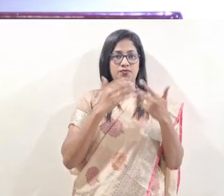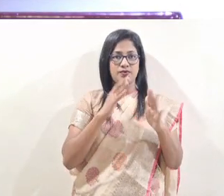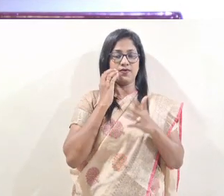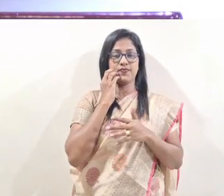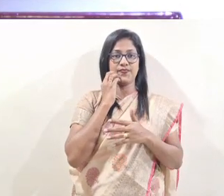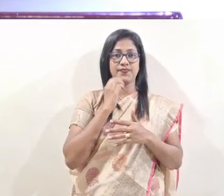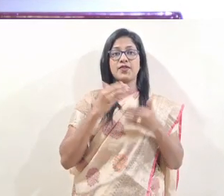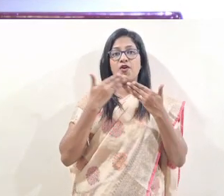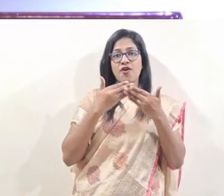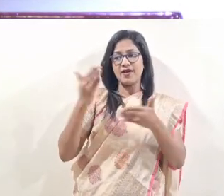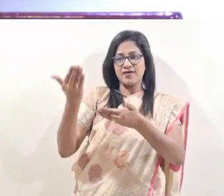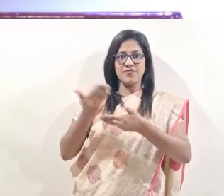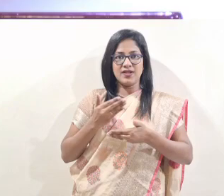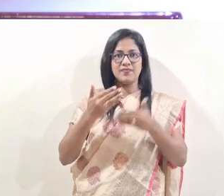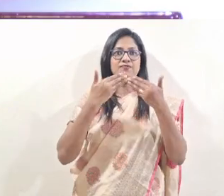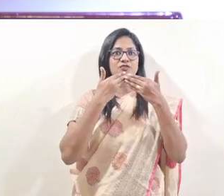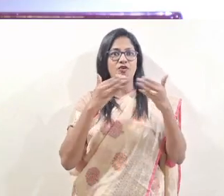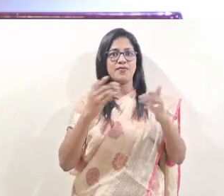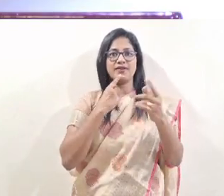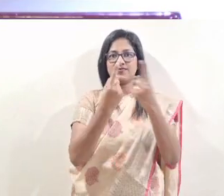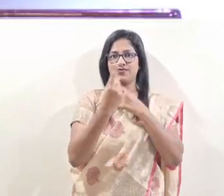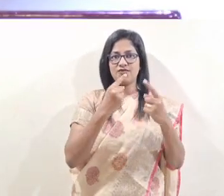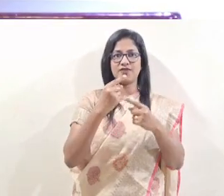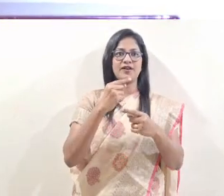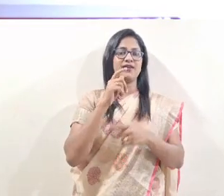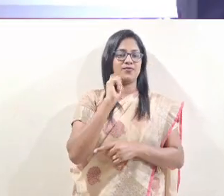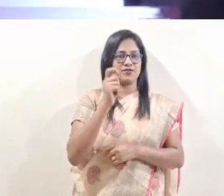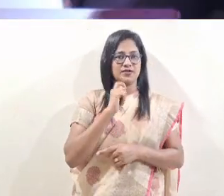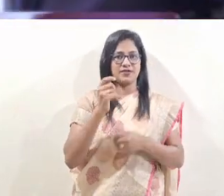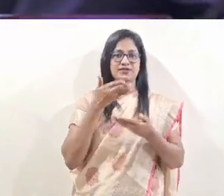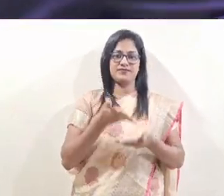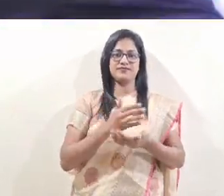his opening remarks and moderate the session. Sir, please.